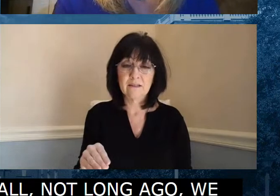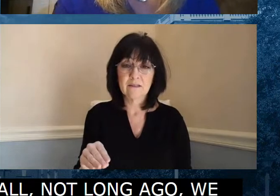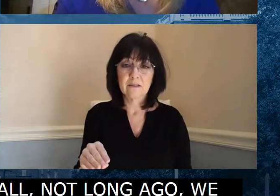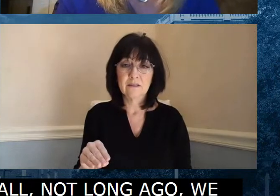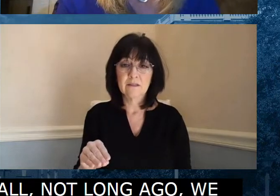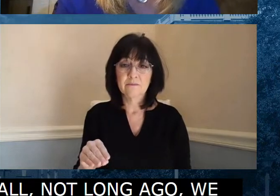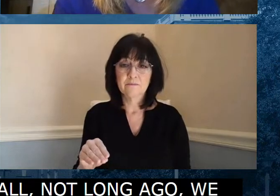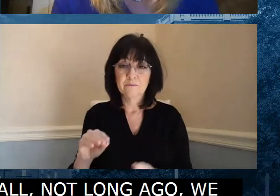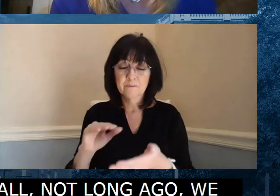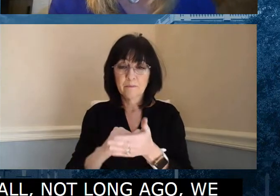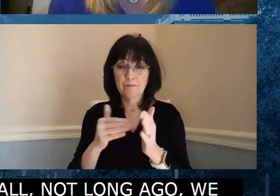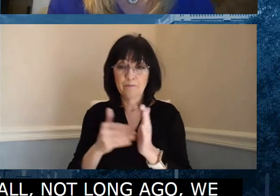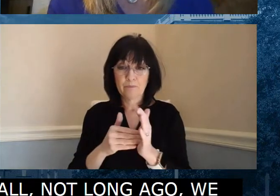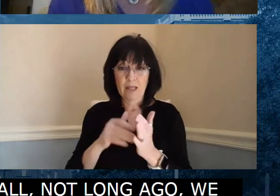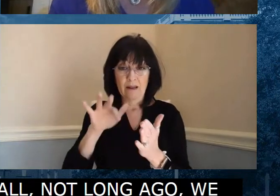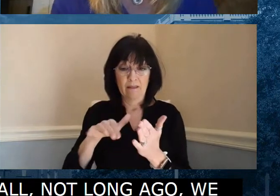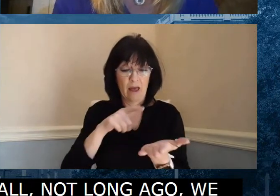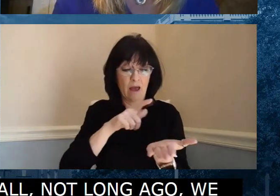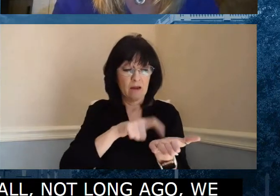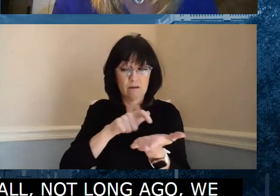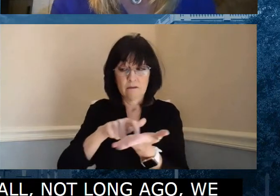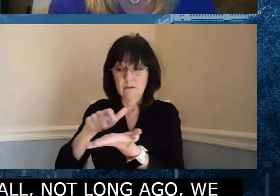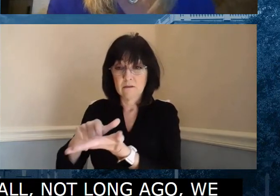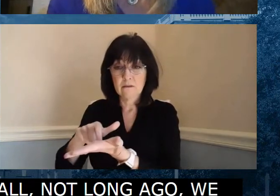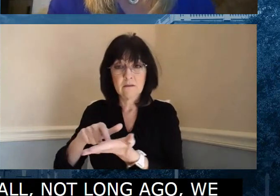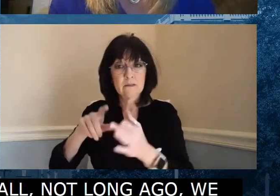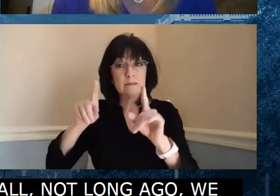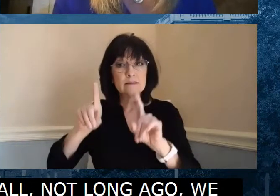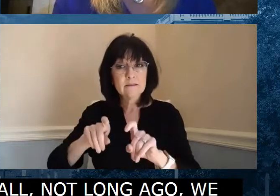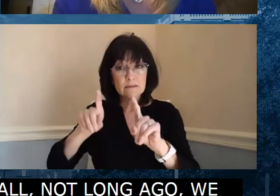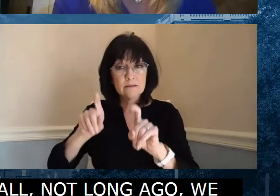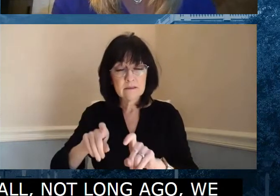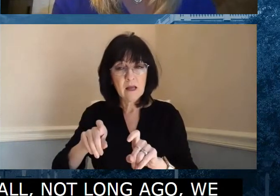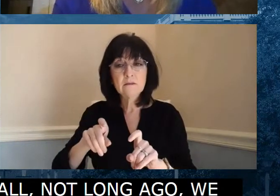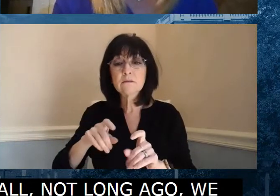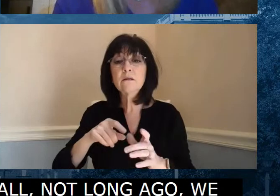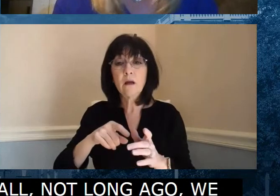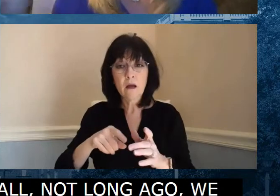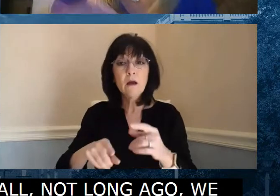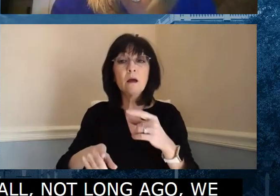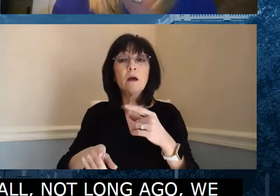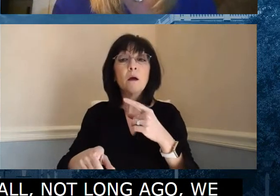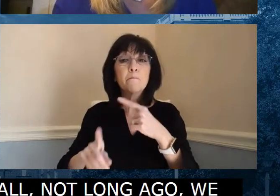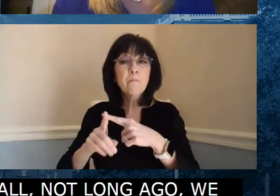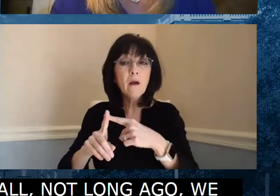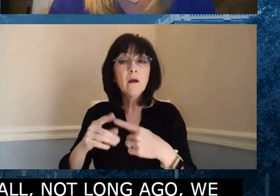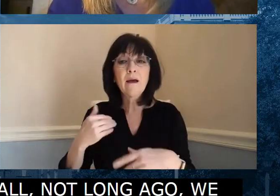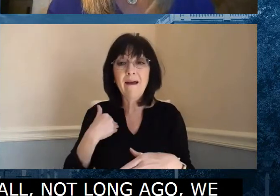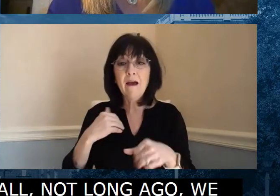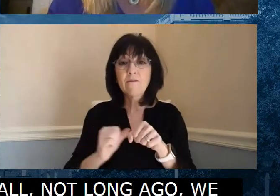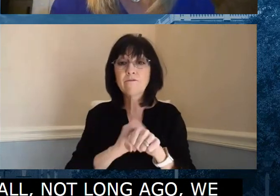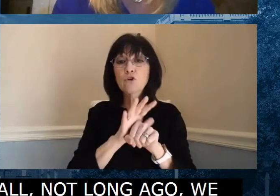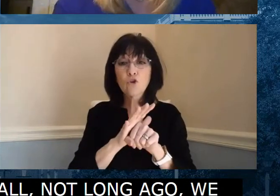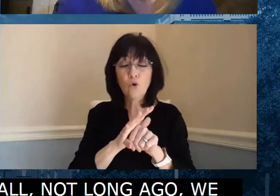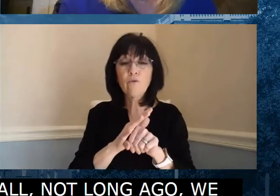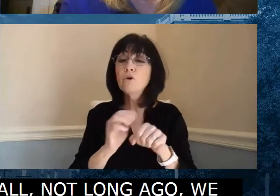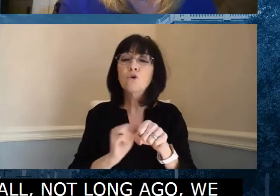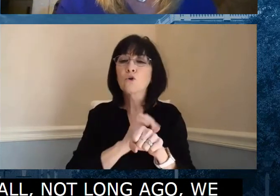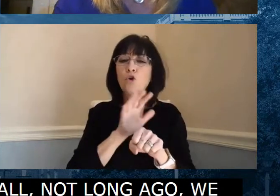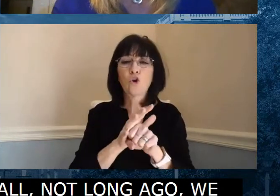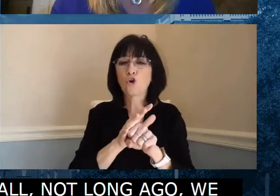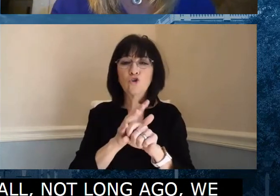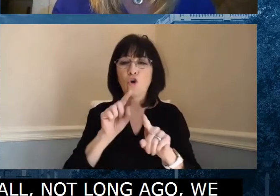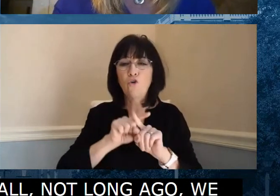specimen tested are testing positive for variant strains. So that just shows you that we are seeing more of